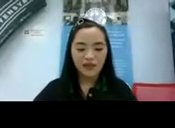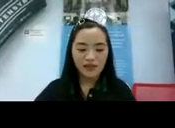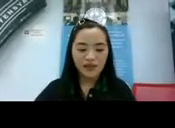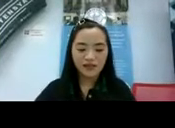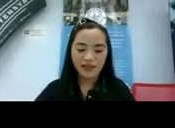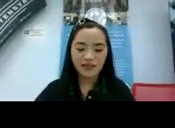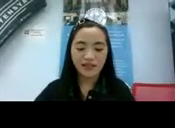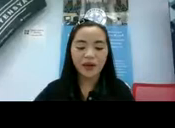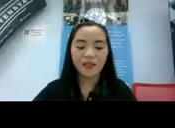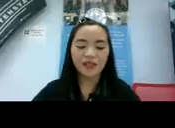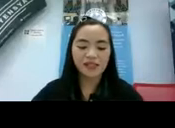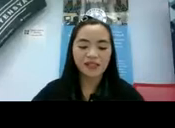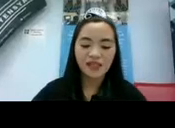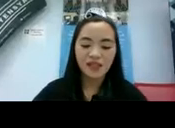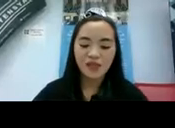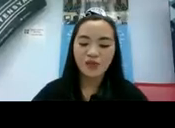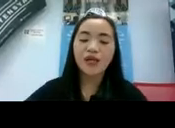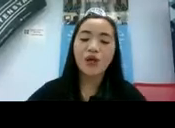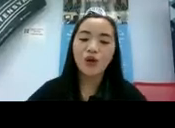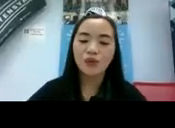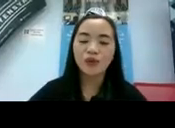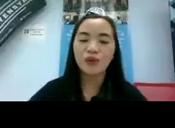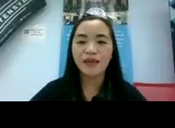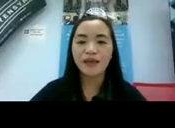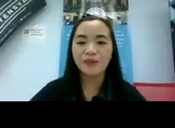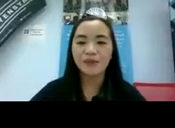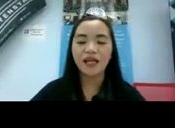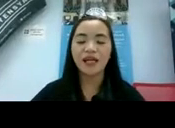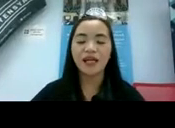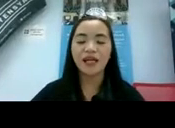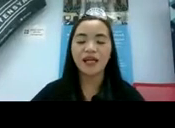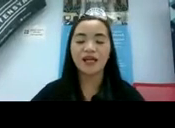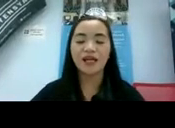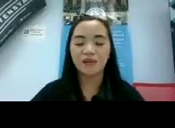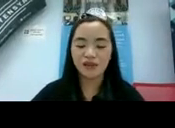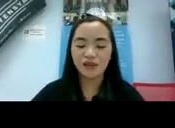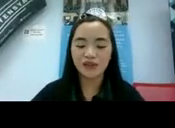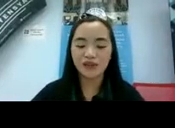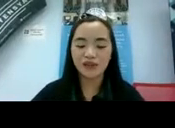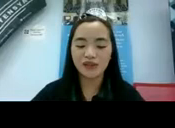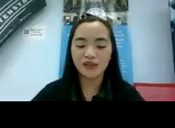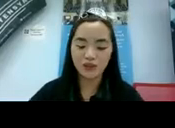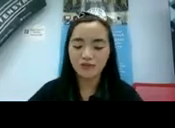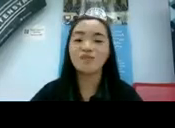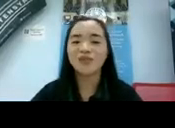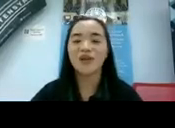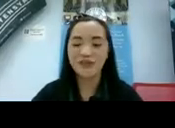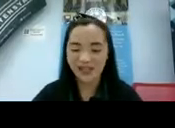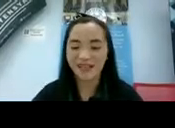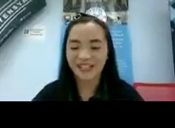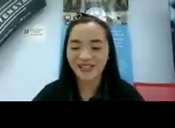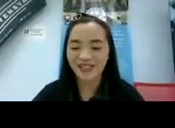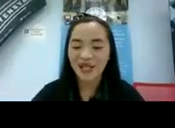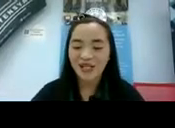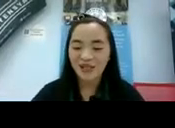With the topics, we hope we will be able to meet most of your